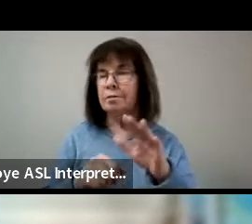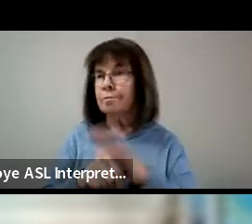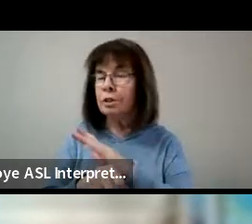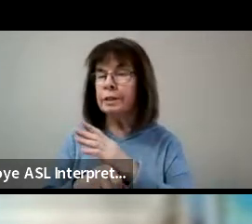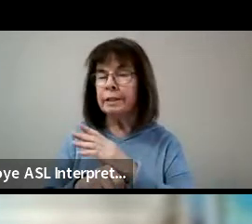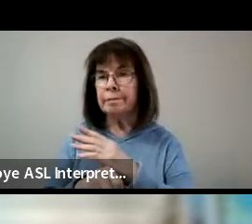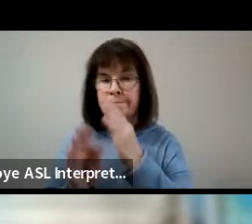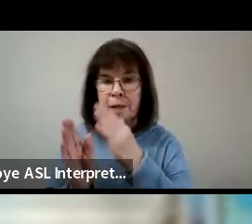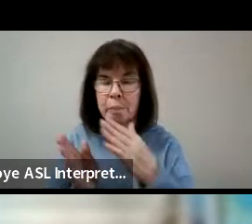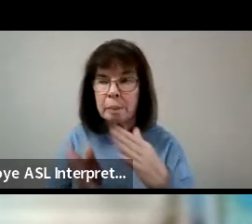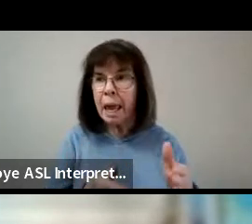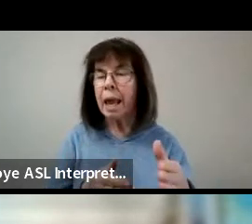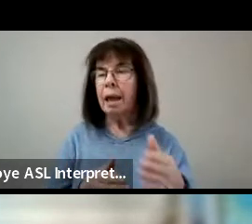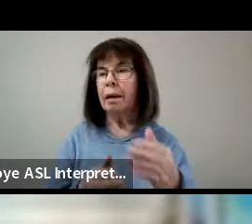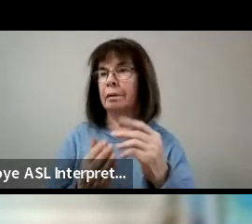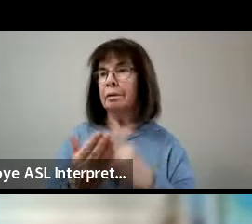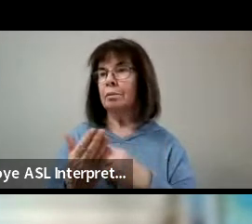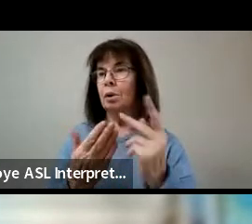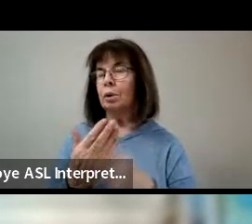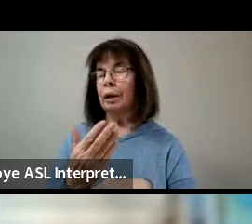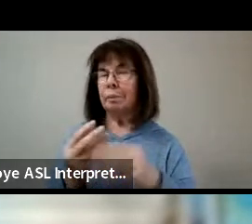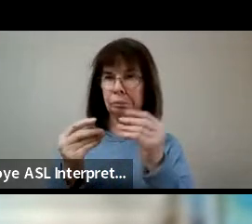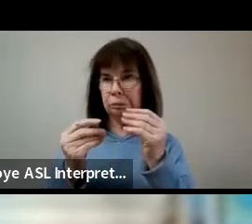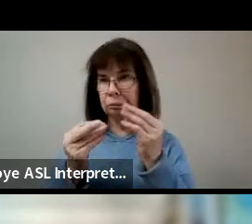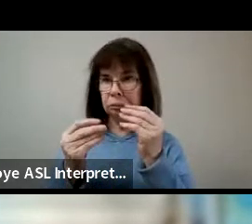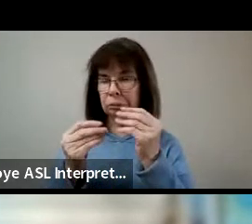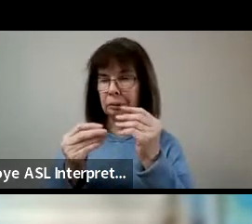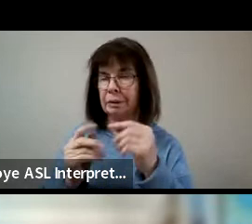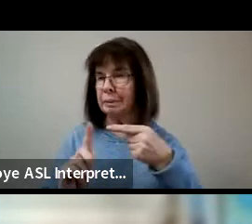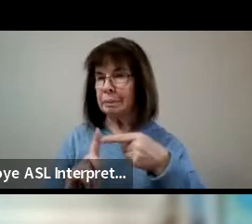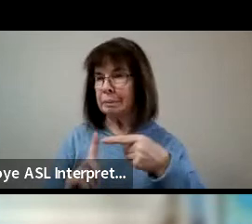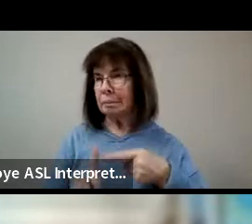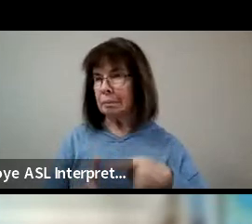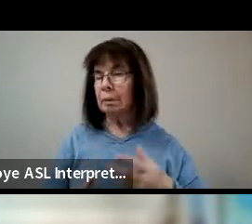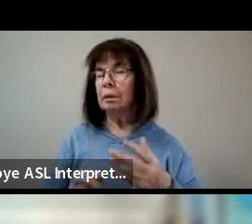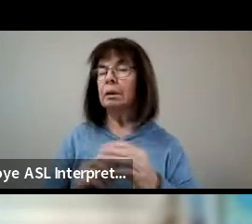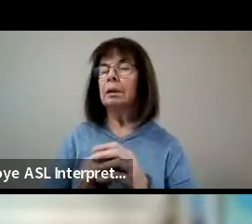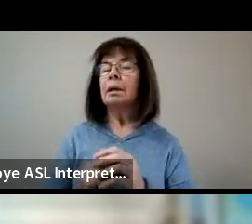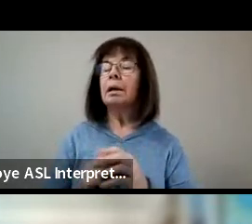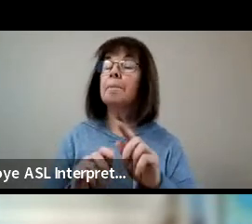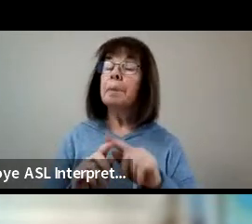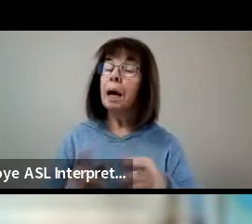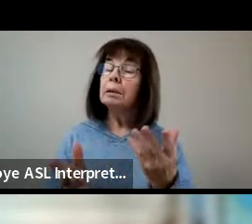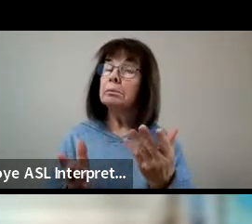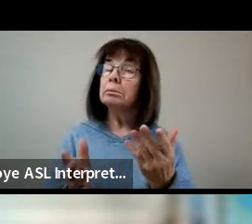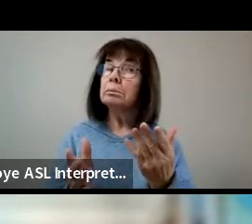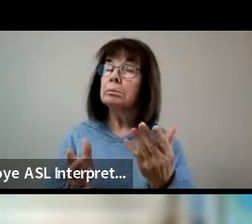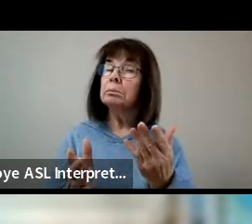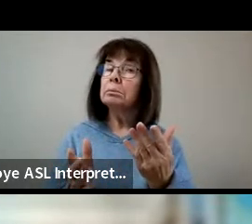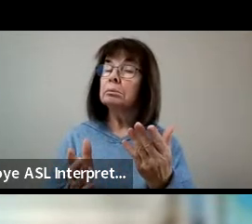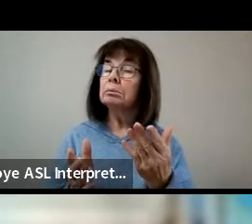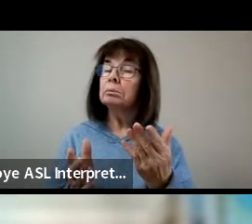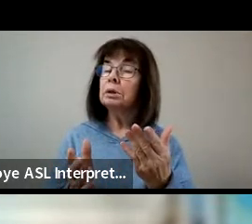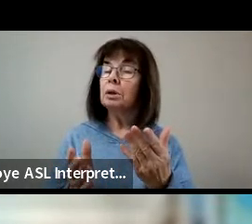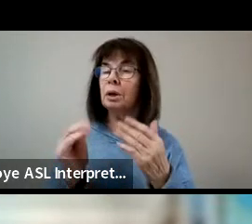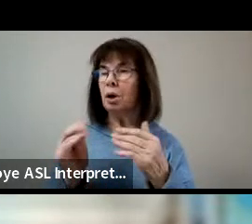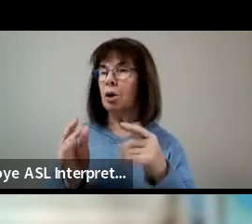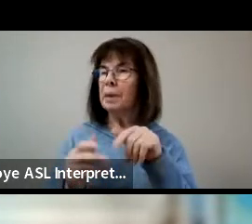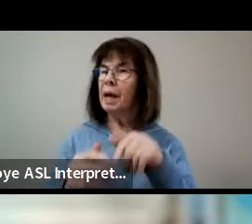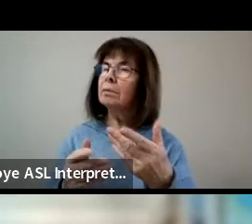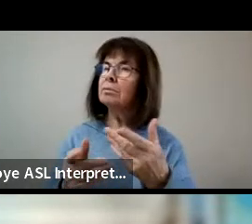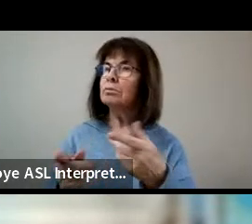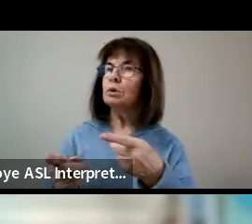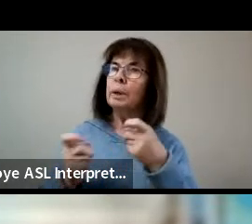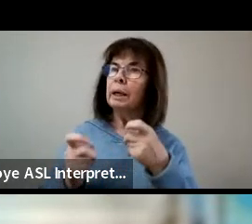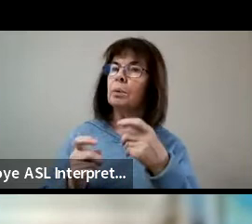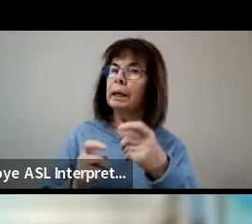middle of doing that, but we're hopeful that we will be able to quickly get the money out